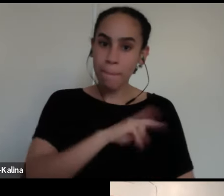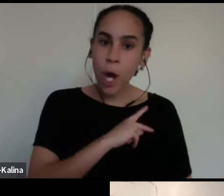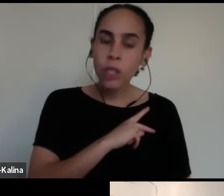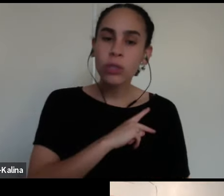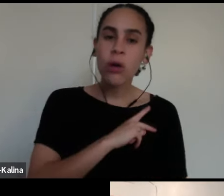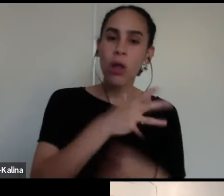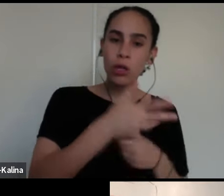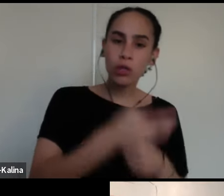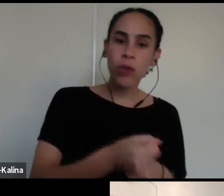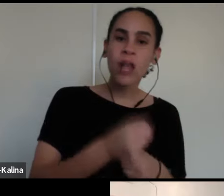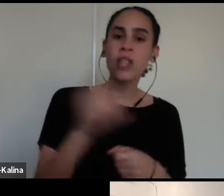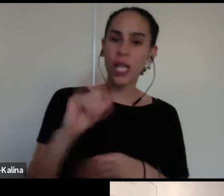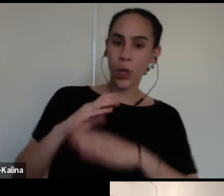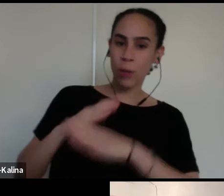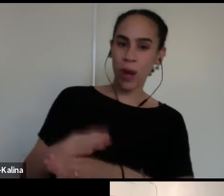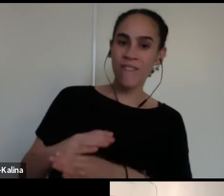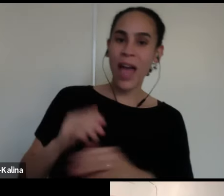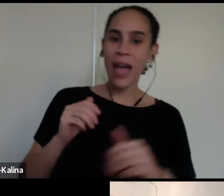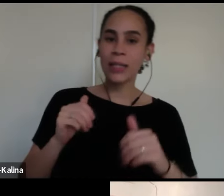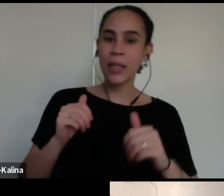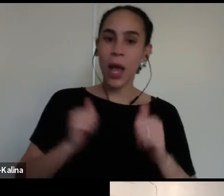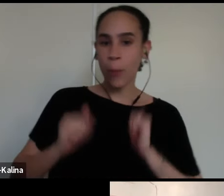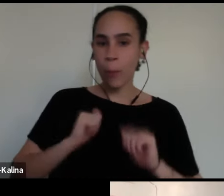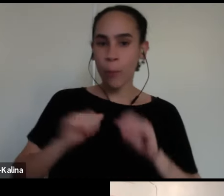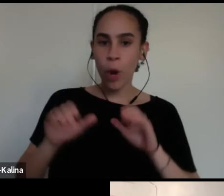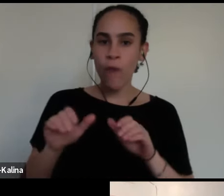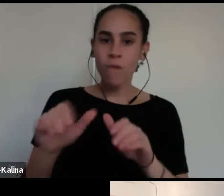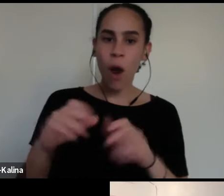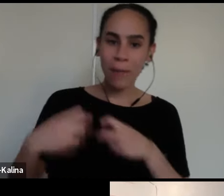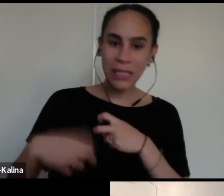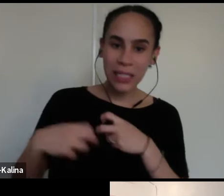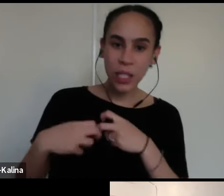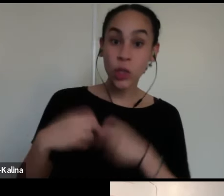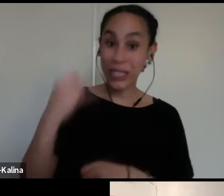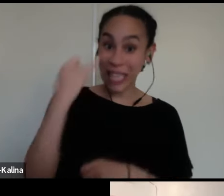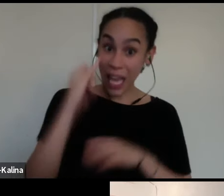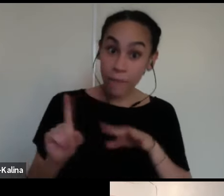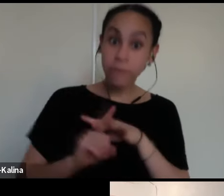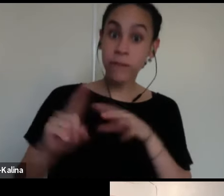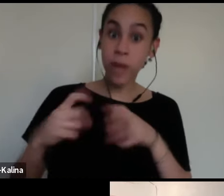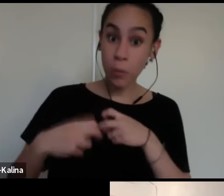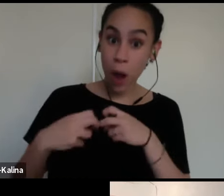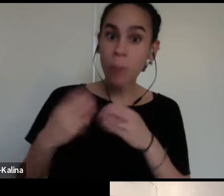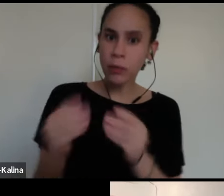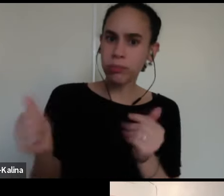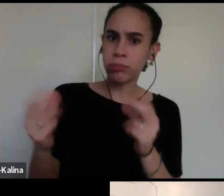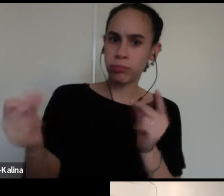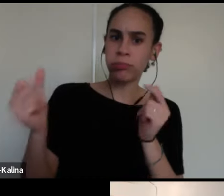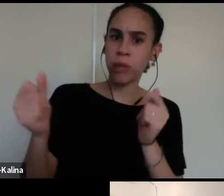or when they arise, they're more easily resolved. Have you had to deal with any difficult